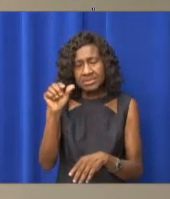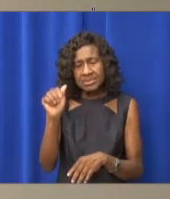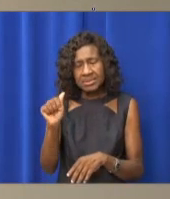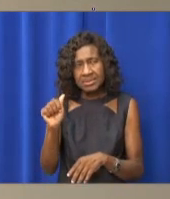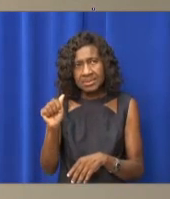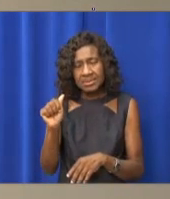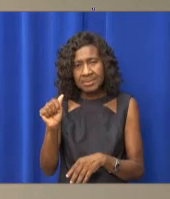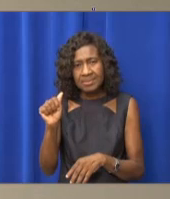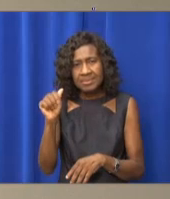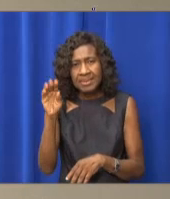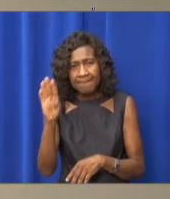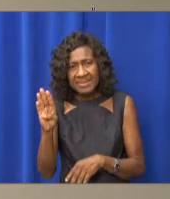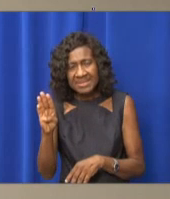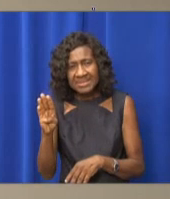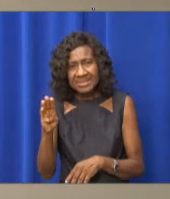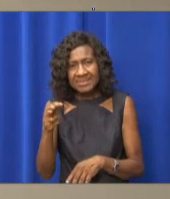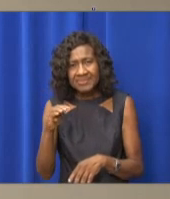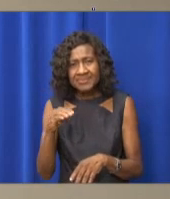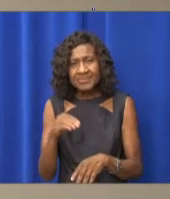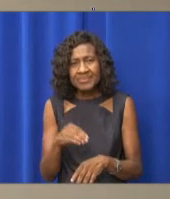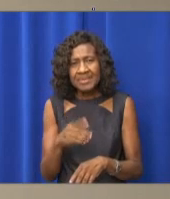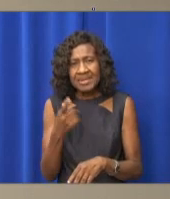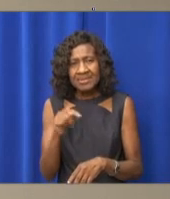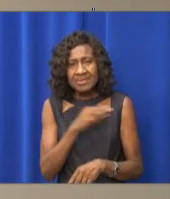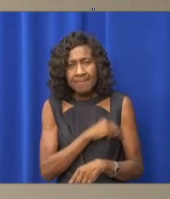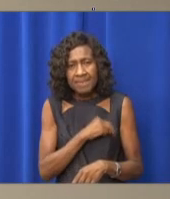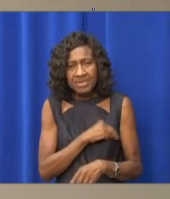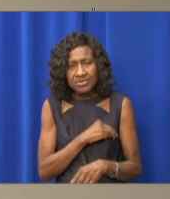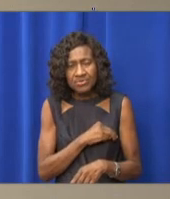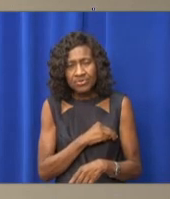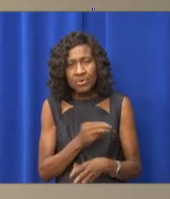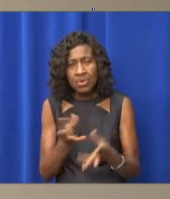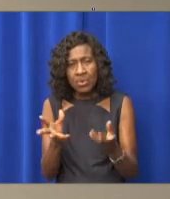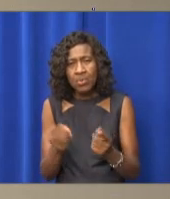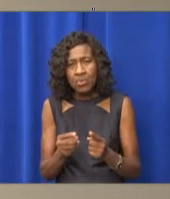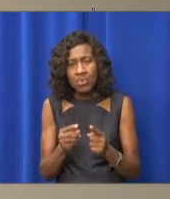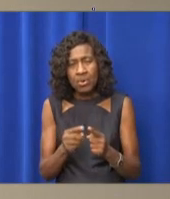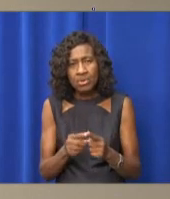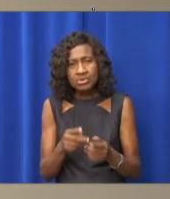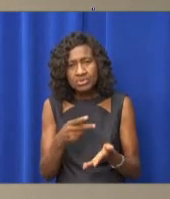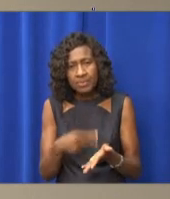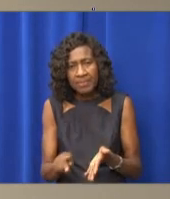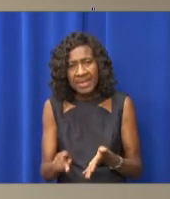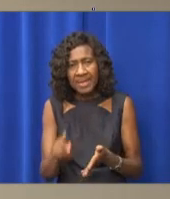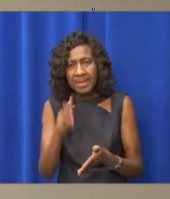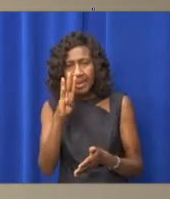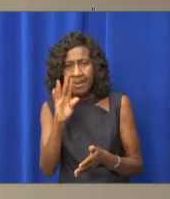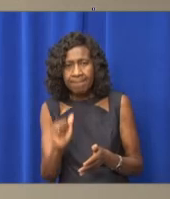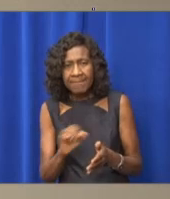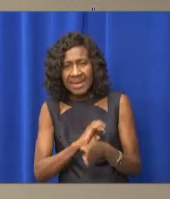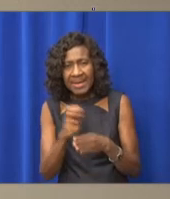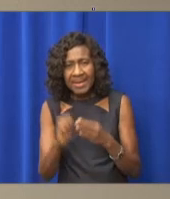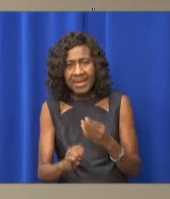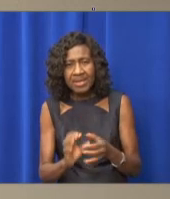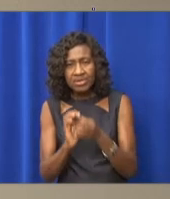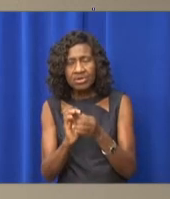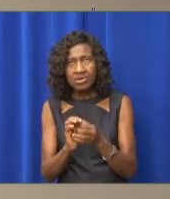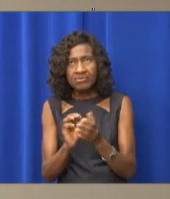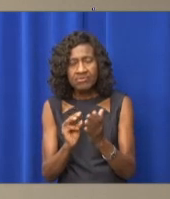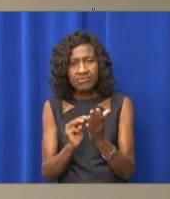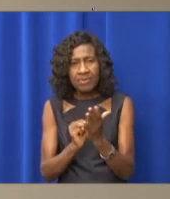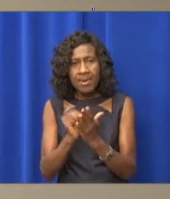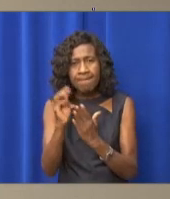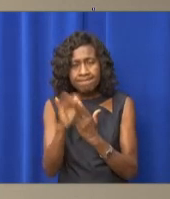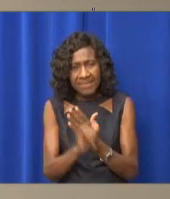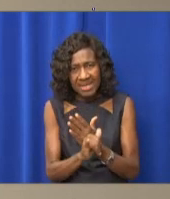the security desk. The ministry is aiming to effect payment on all approved submissions by the end of this month, providing there are no